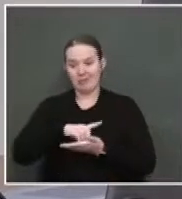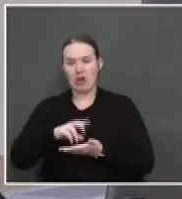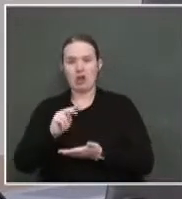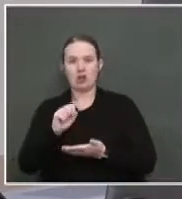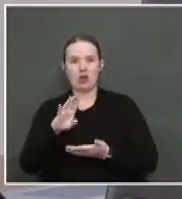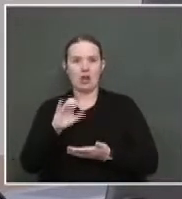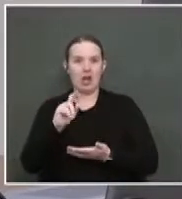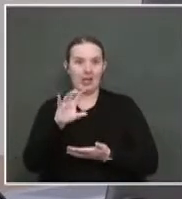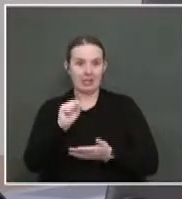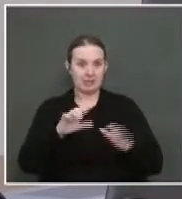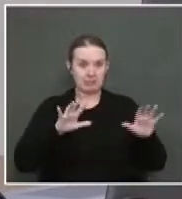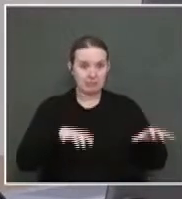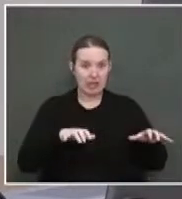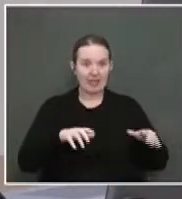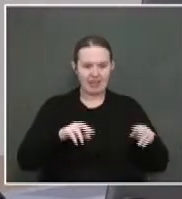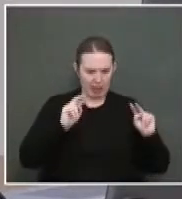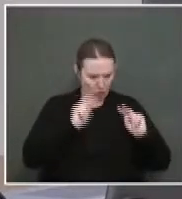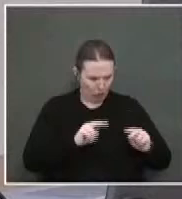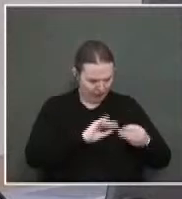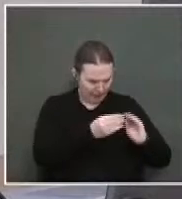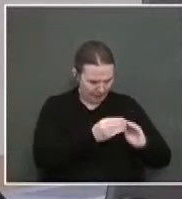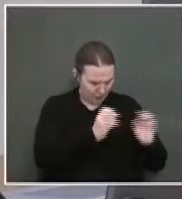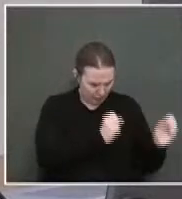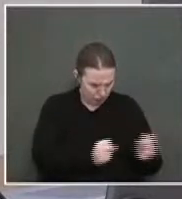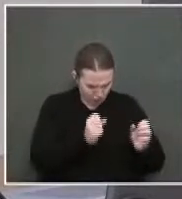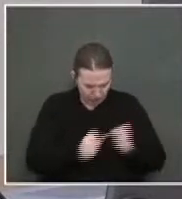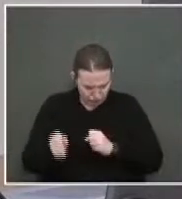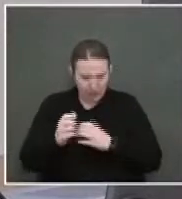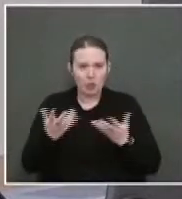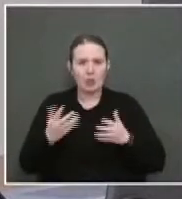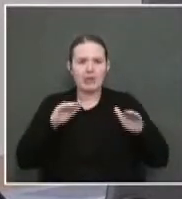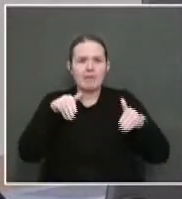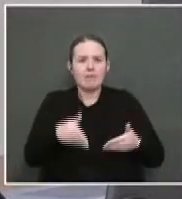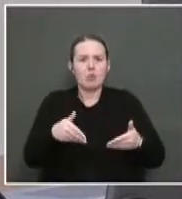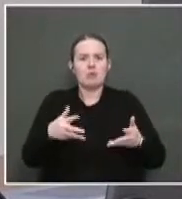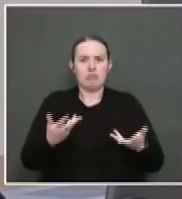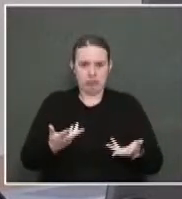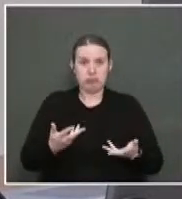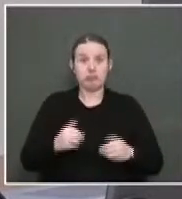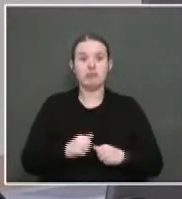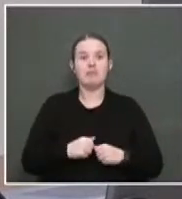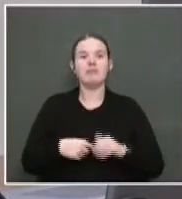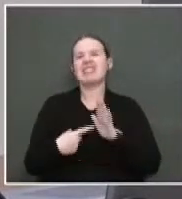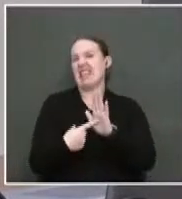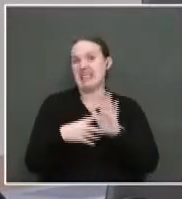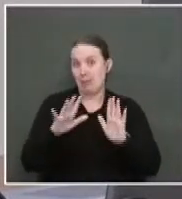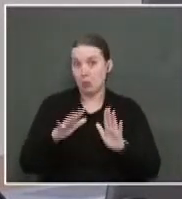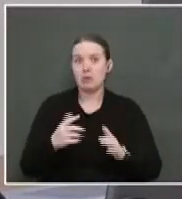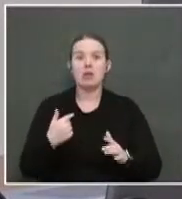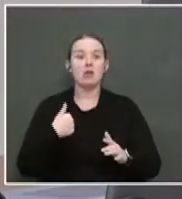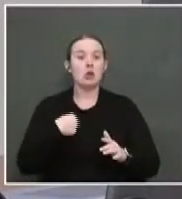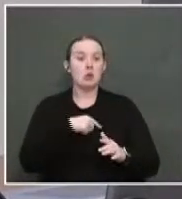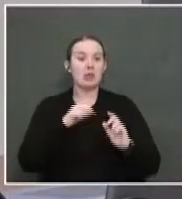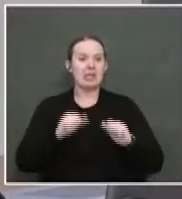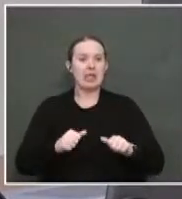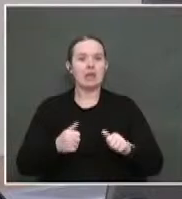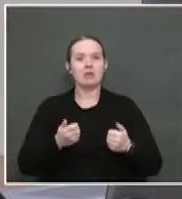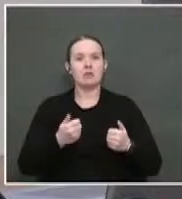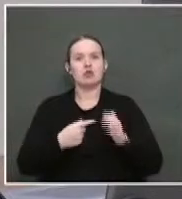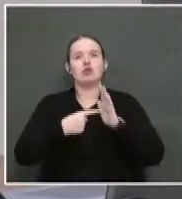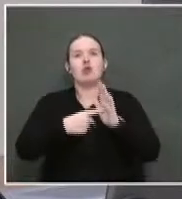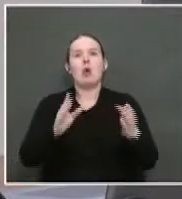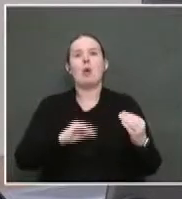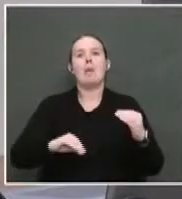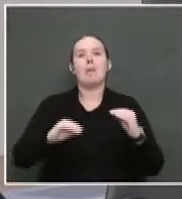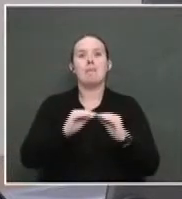to develop their strategies and the areas that they need to focus on. As an example, we can try to make more direct